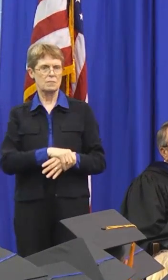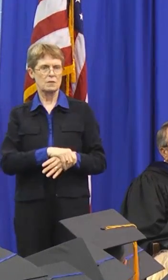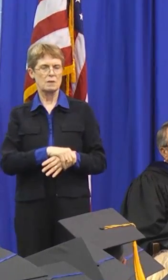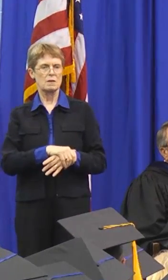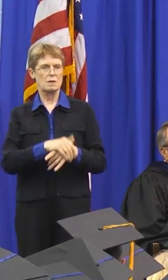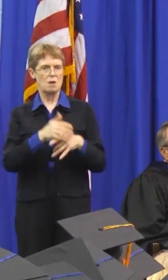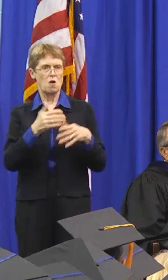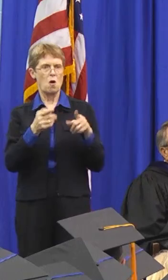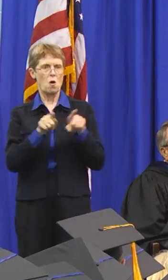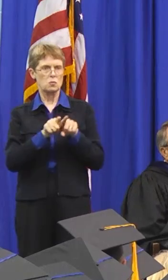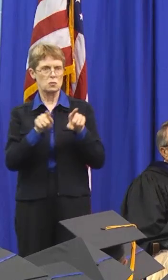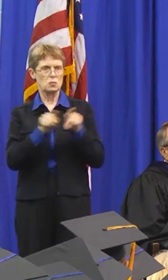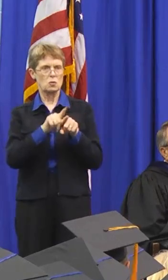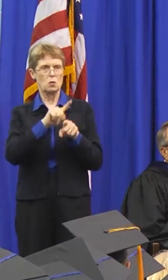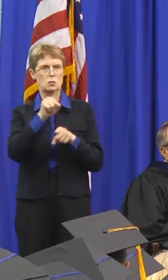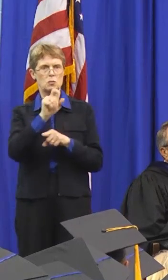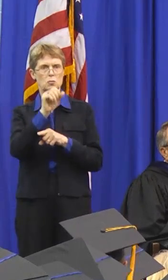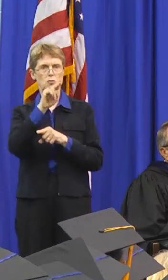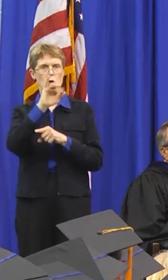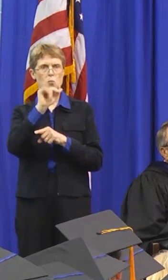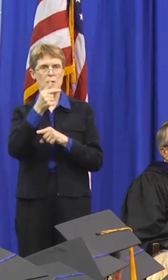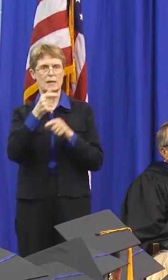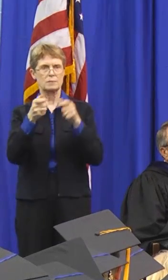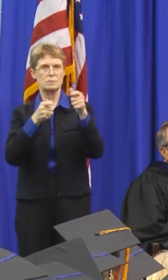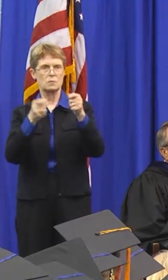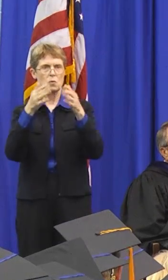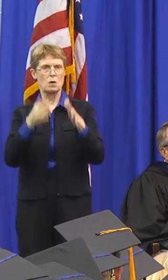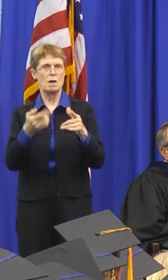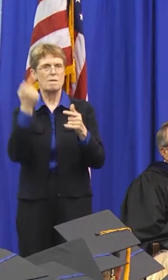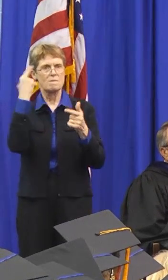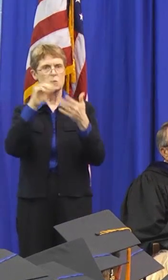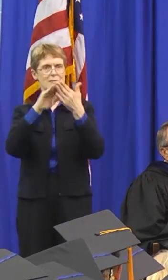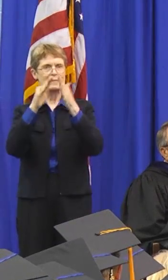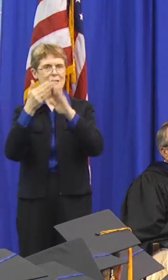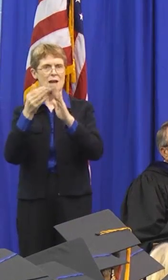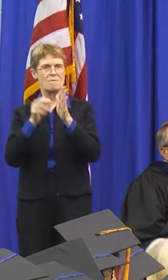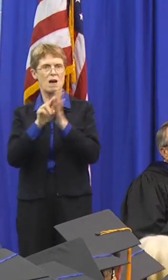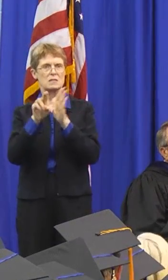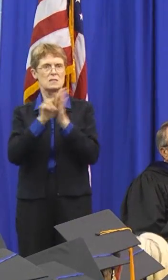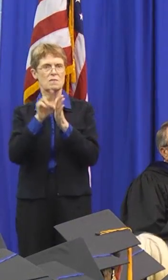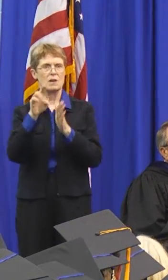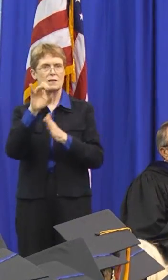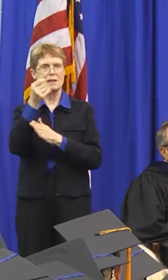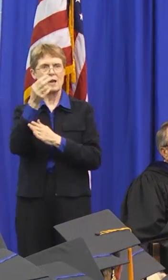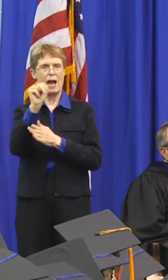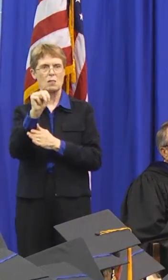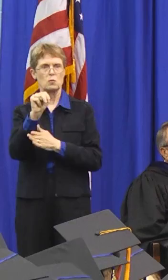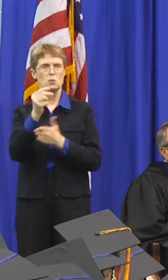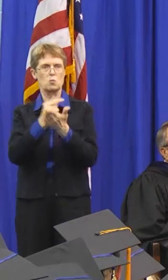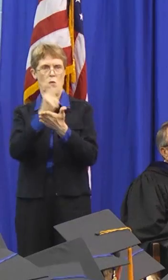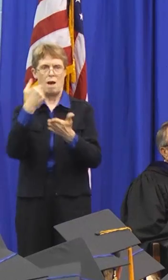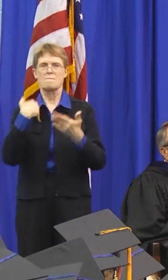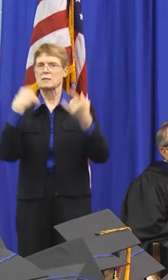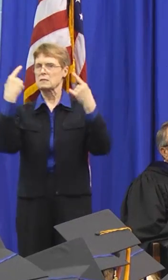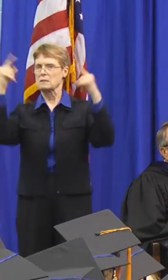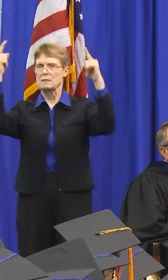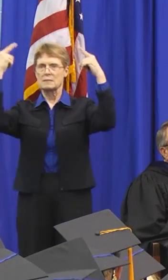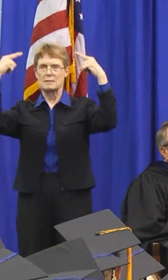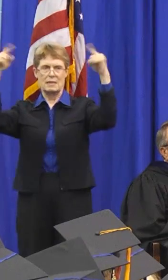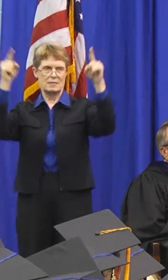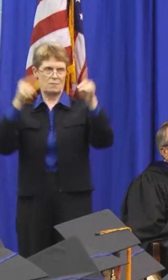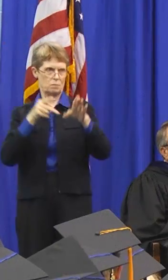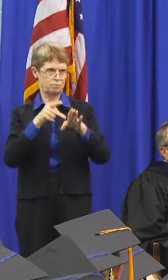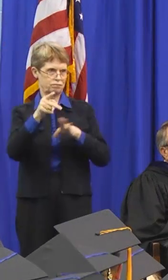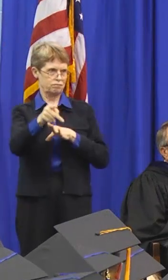coordinator for the City of Huntsville Zoning Department. As you can see, Calhoun graduates have very successful careers. On behalf of all